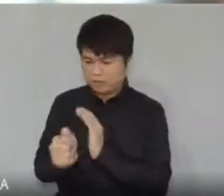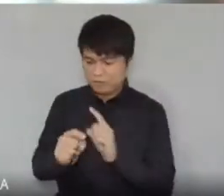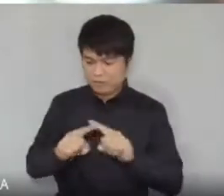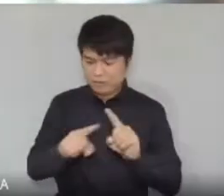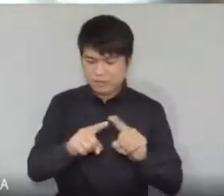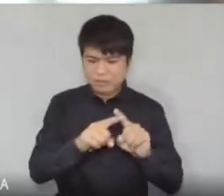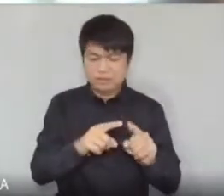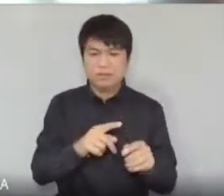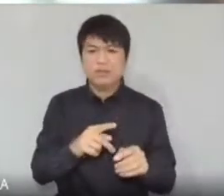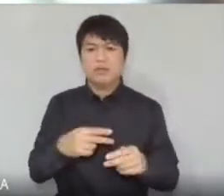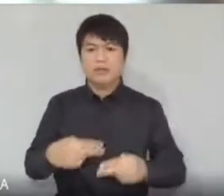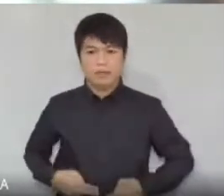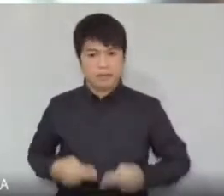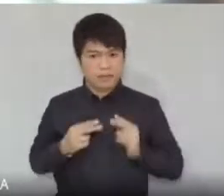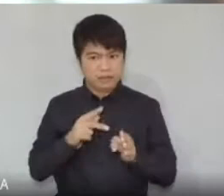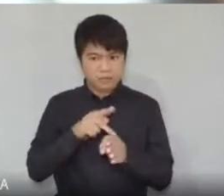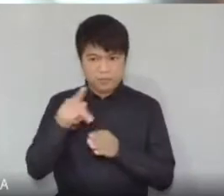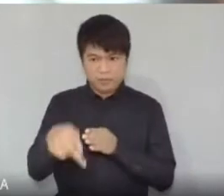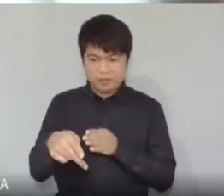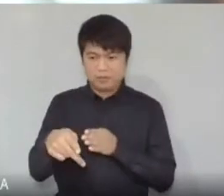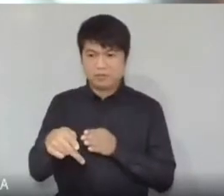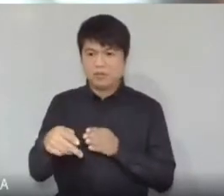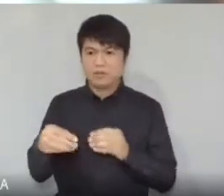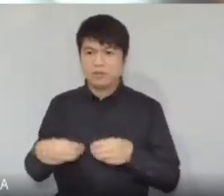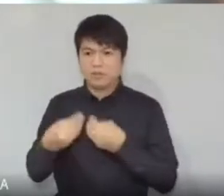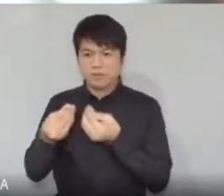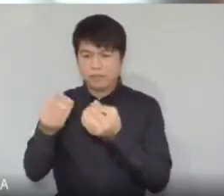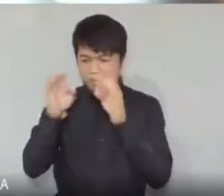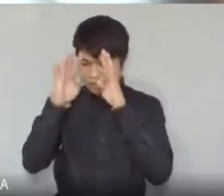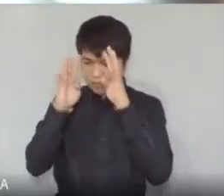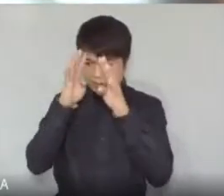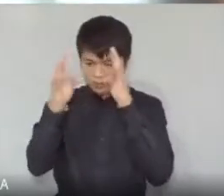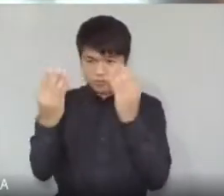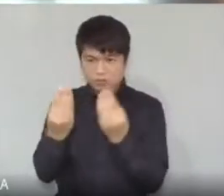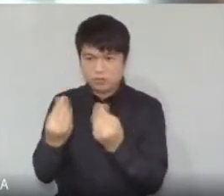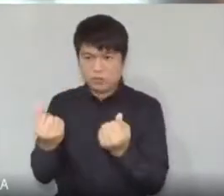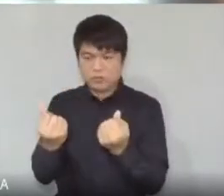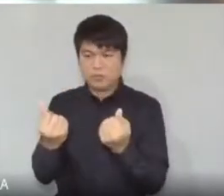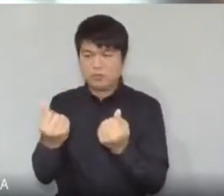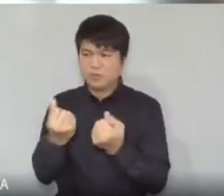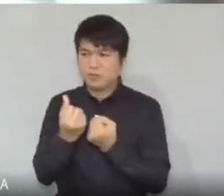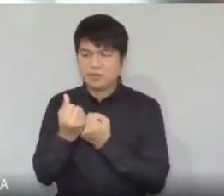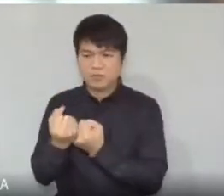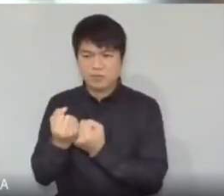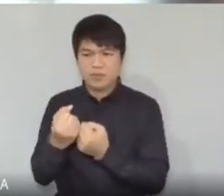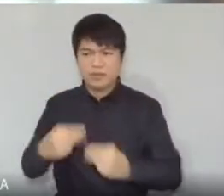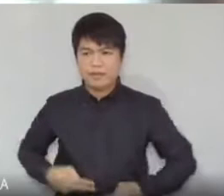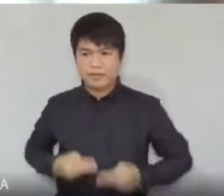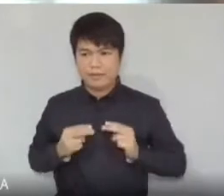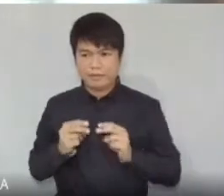Program allowed UPPGH medical experts to support clinical decisions of over